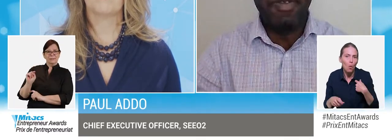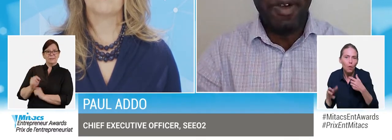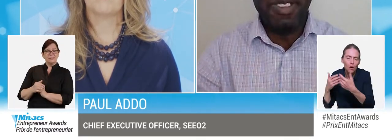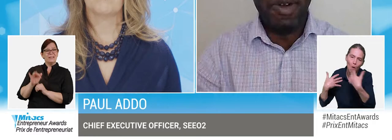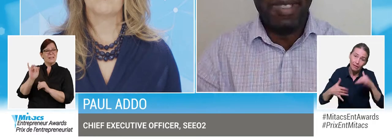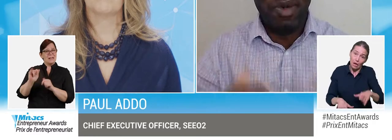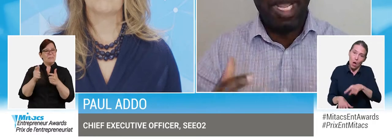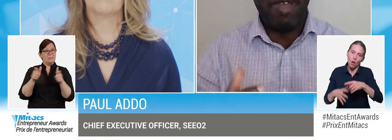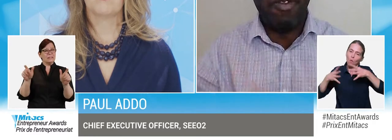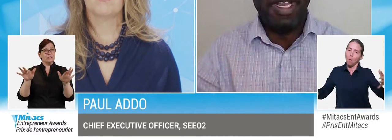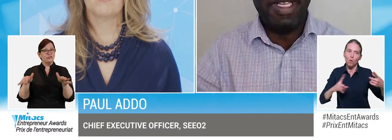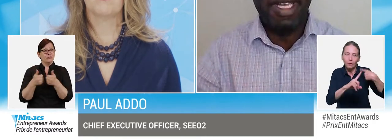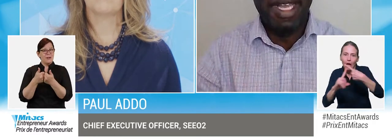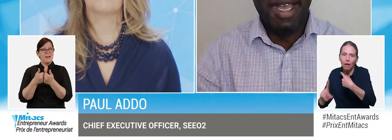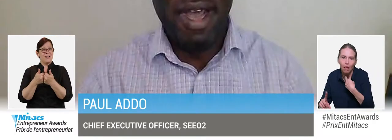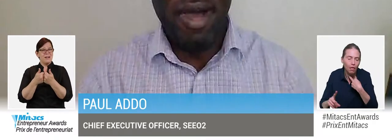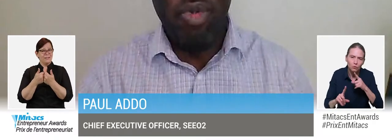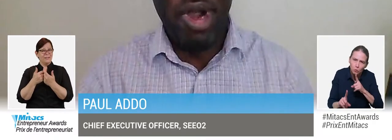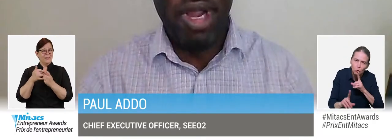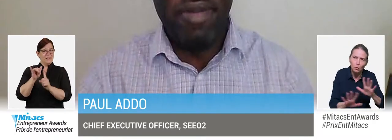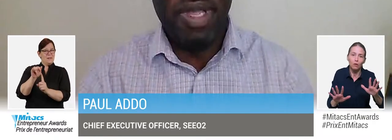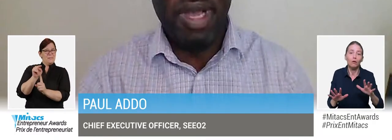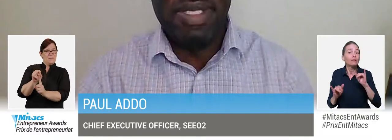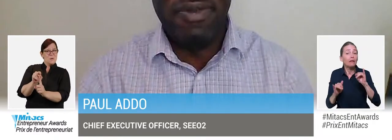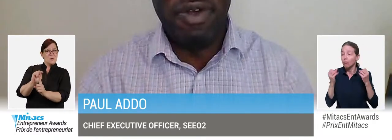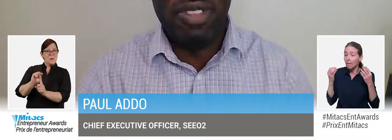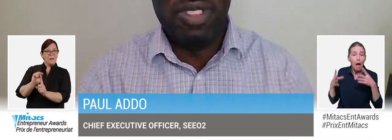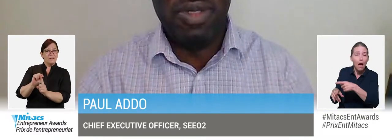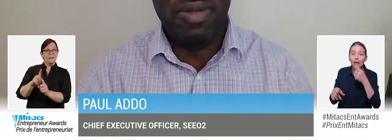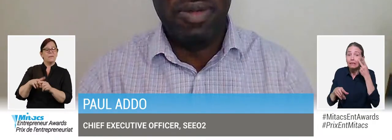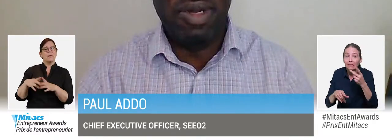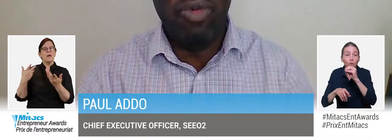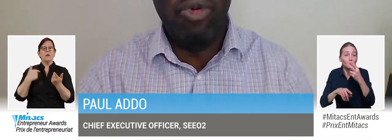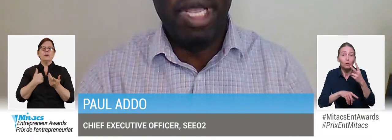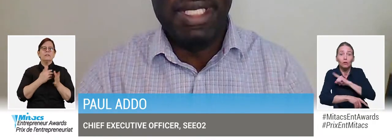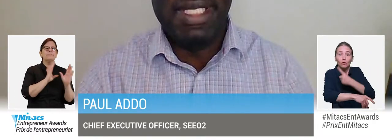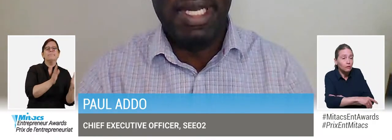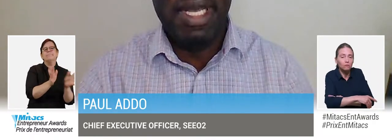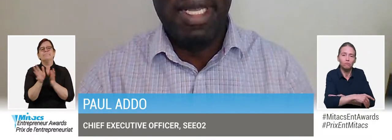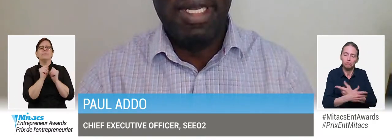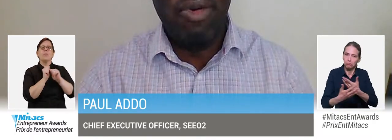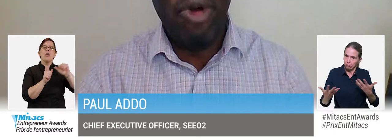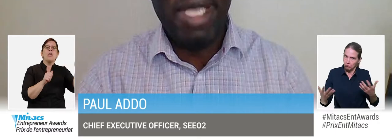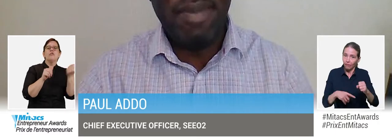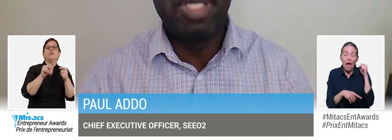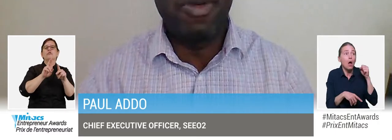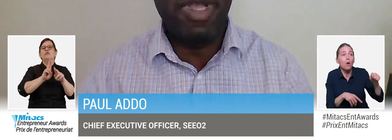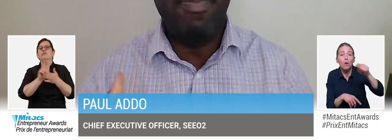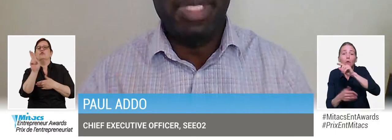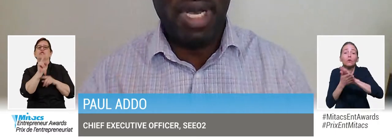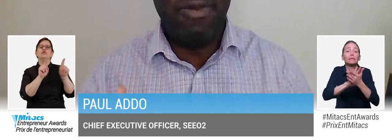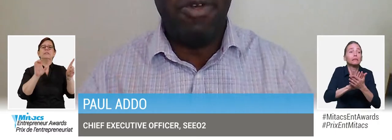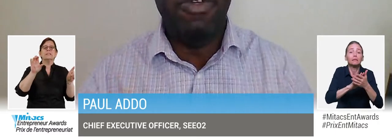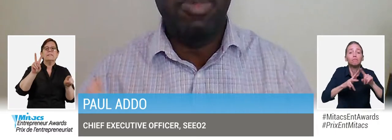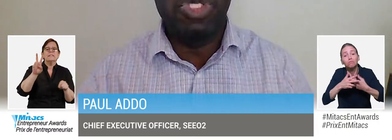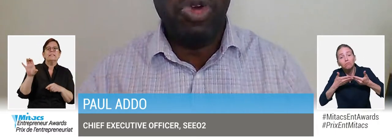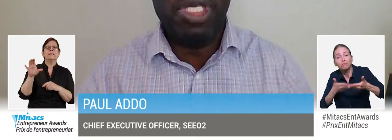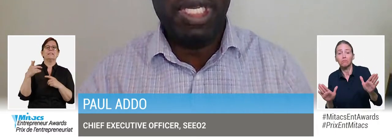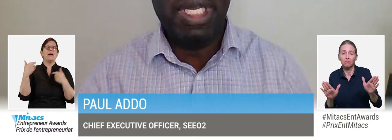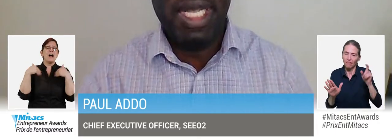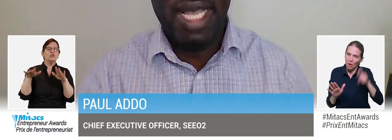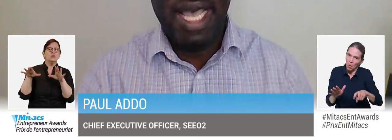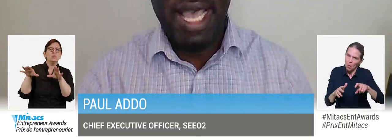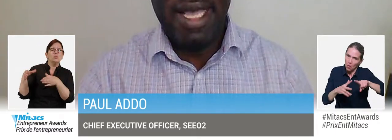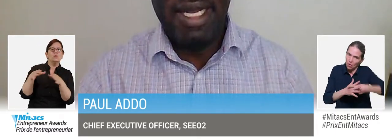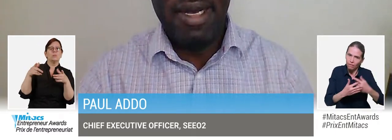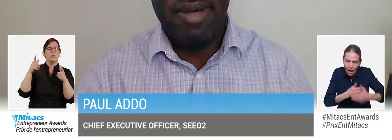know, more difficult, right? It's more like a valley, and where it becomes difficult to, you know, raise the right amount of capital for a field